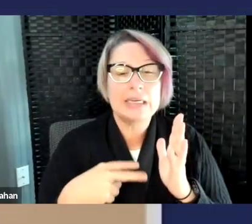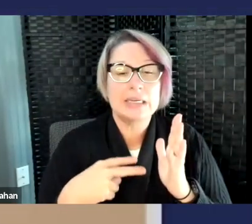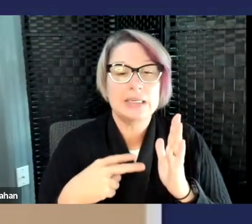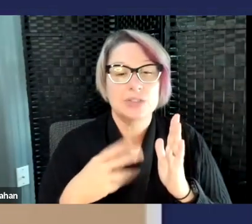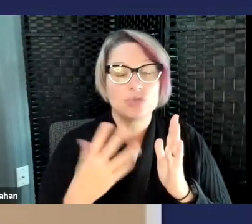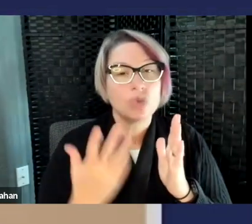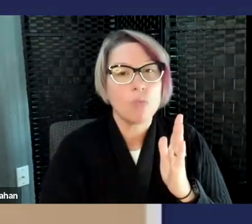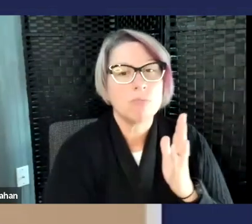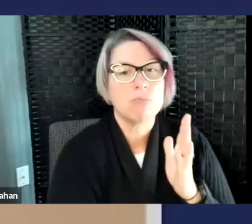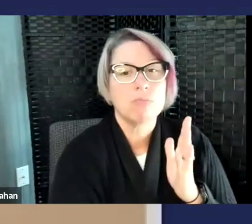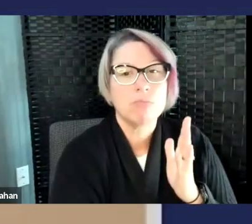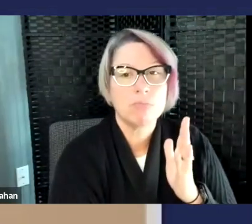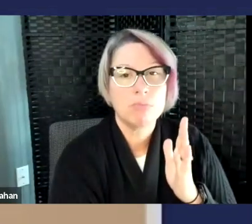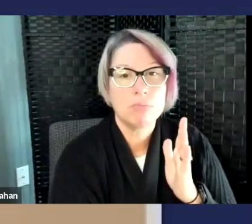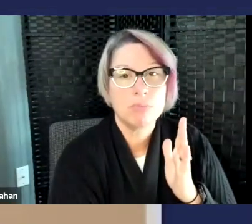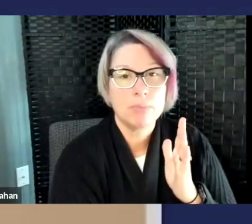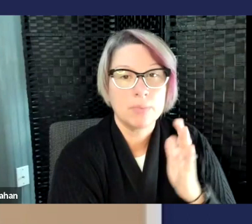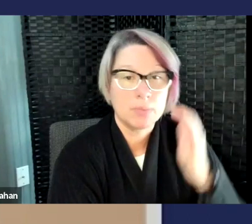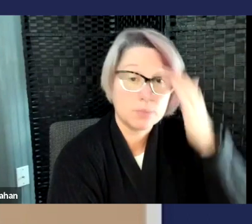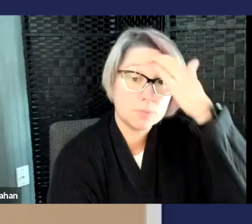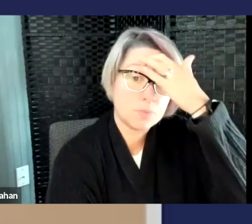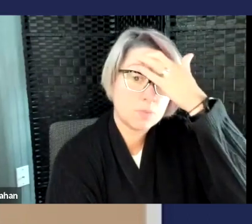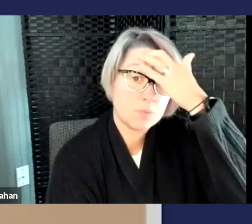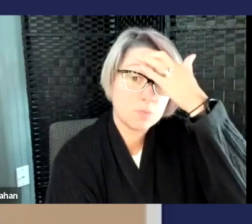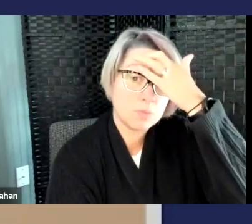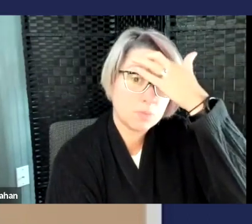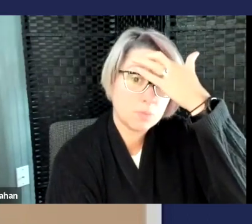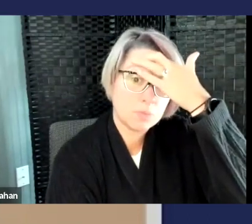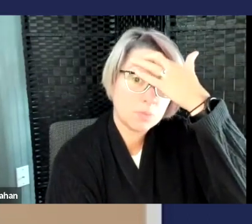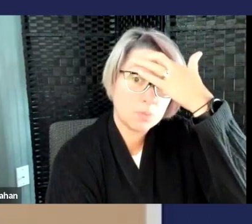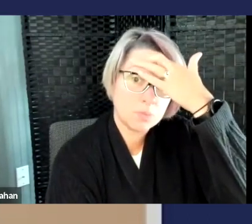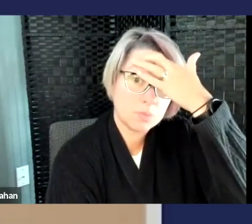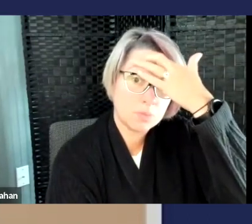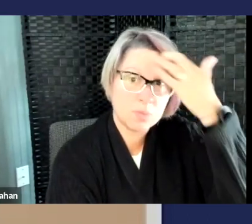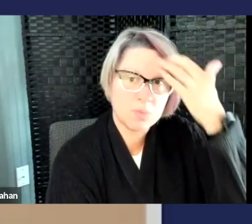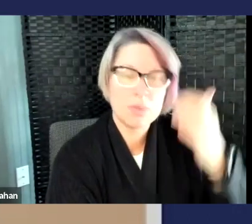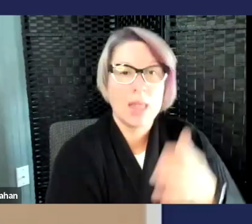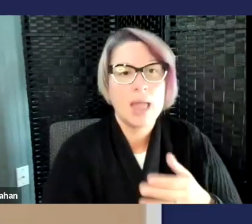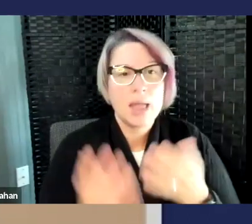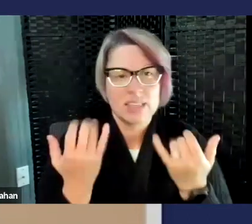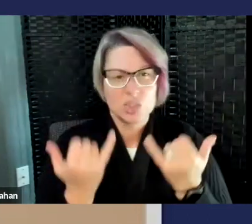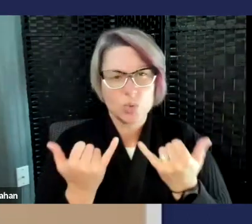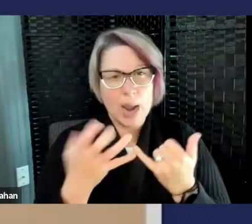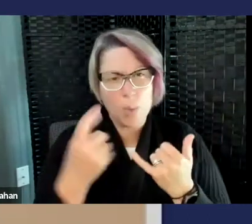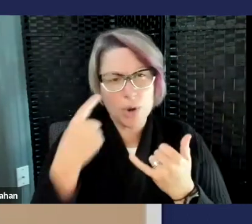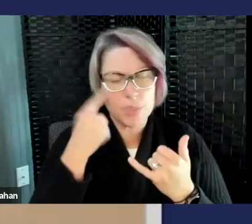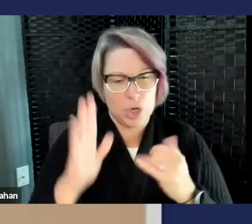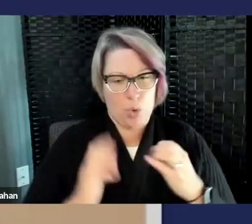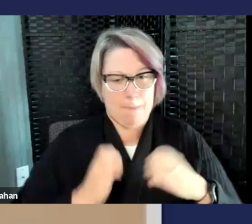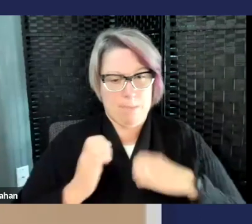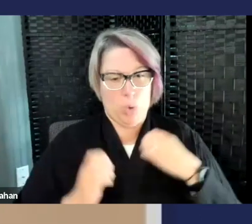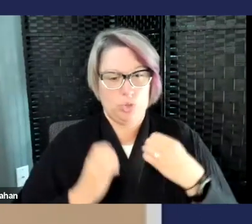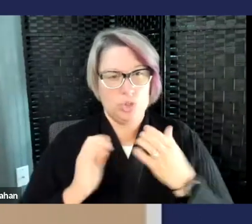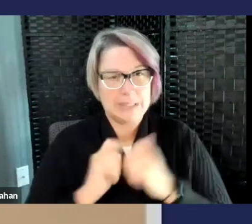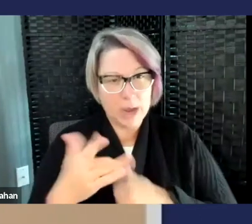think at the end of today, what I want you guys to know is, think about your emotions and how you feel more